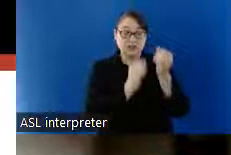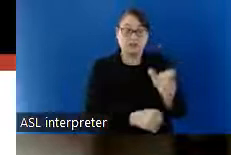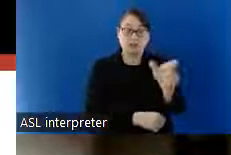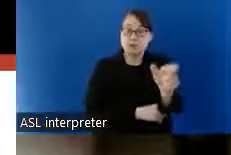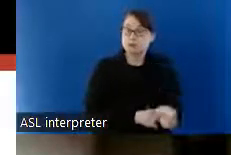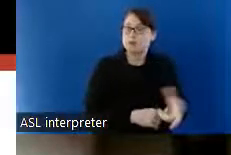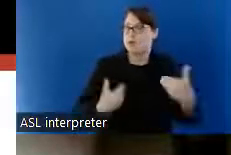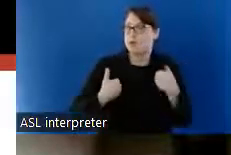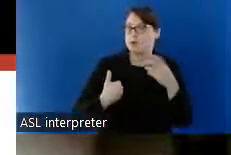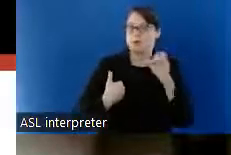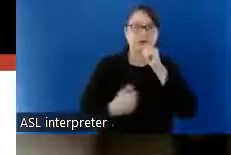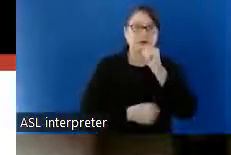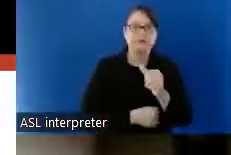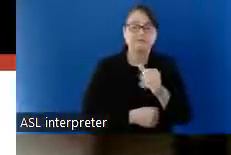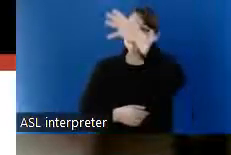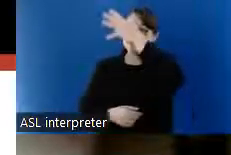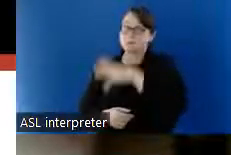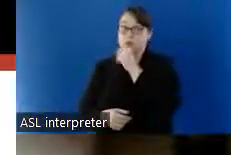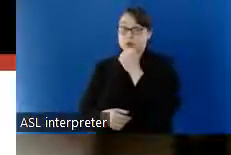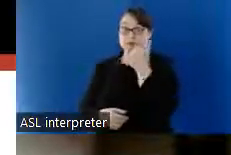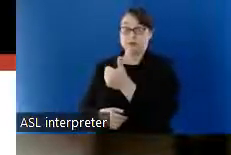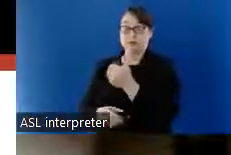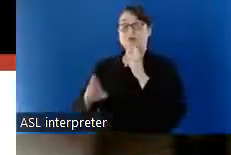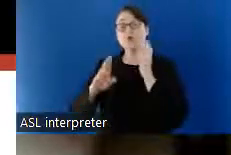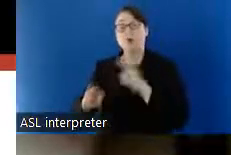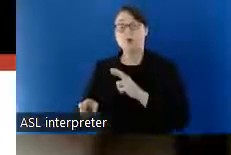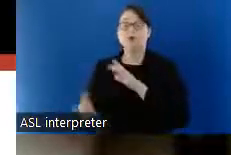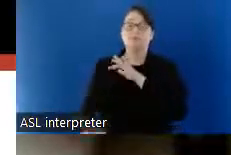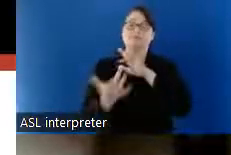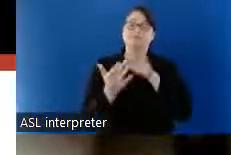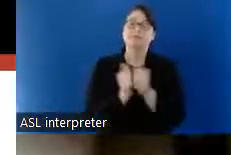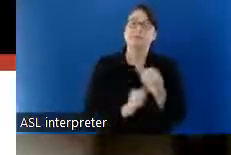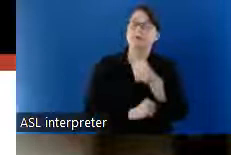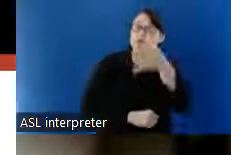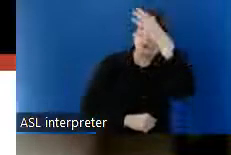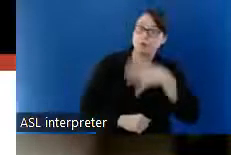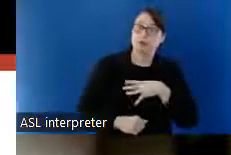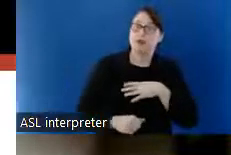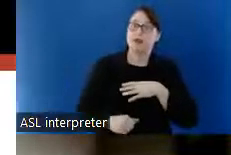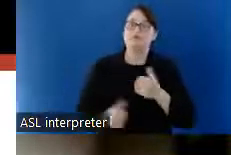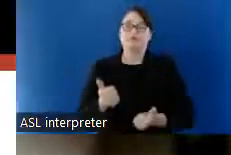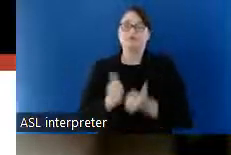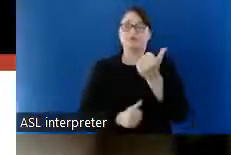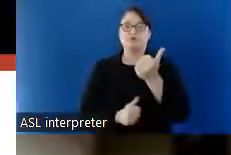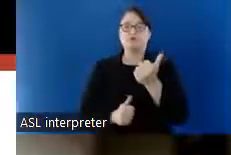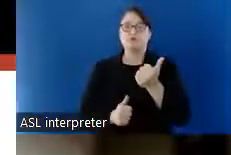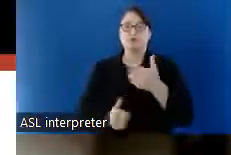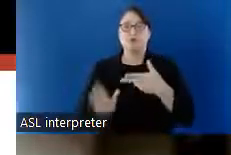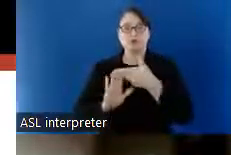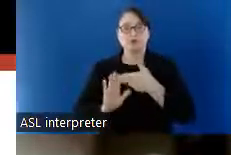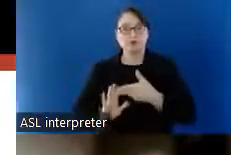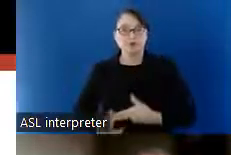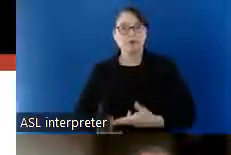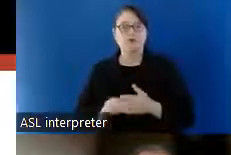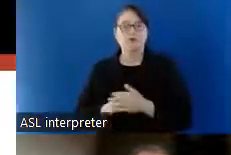reported sexual contact with another man were the dominant group of people being diagnosed. Yet a growing proportion of the outbreak, see